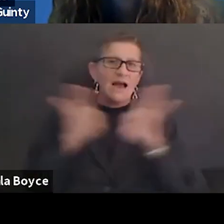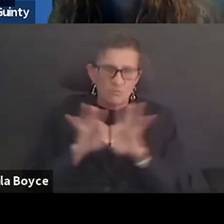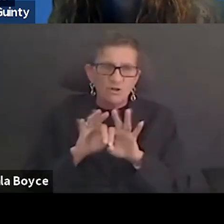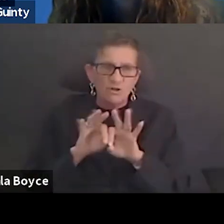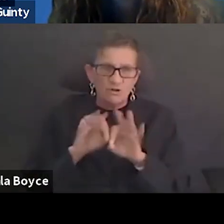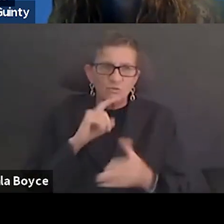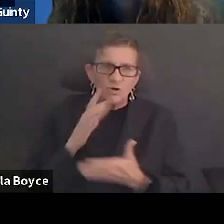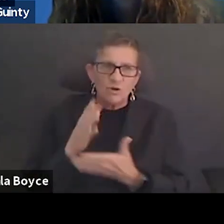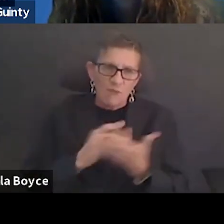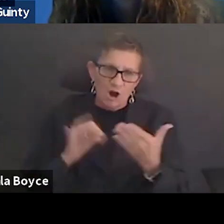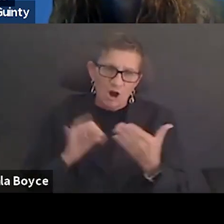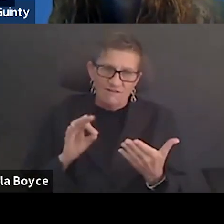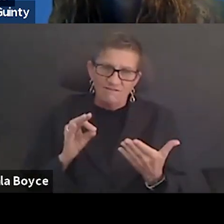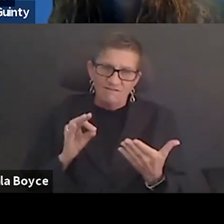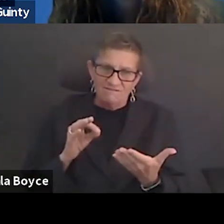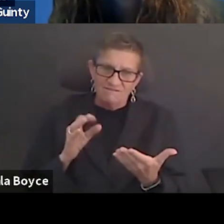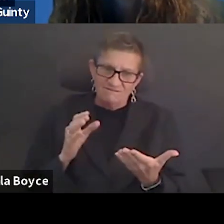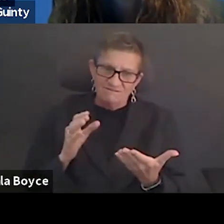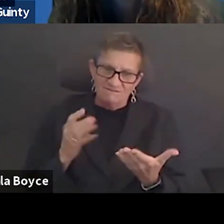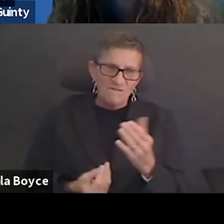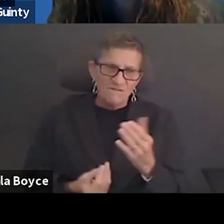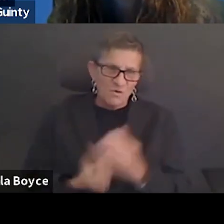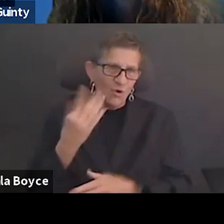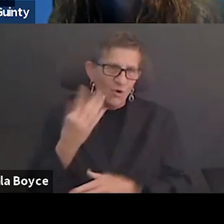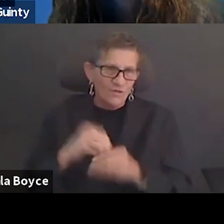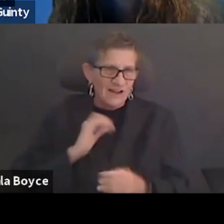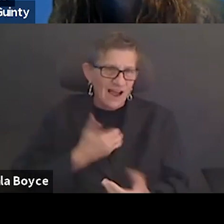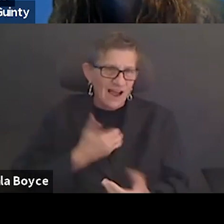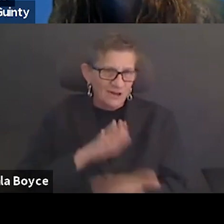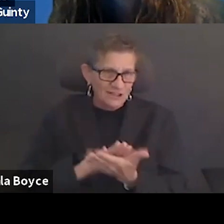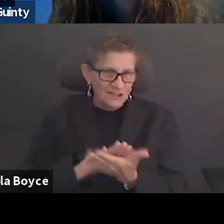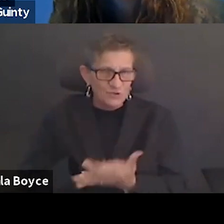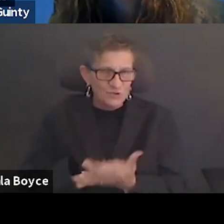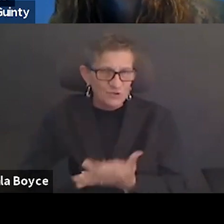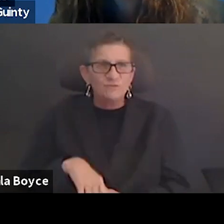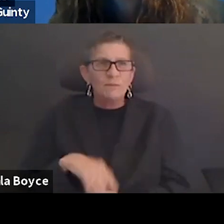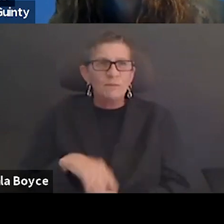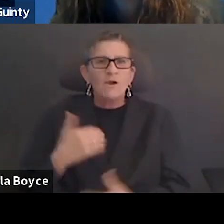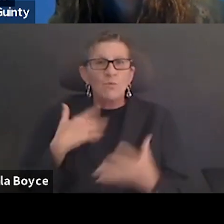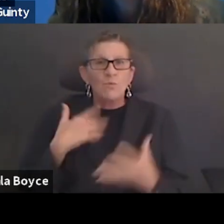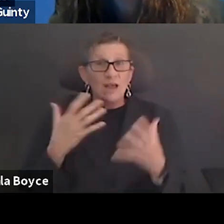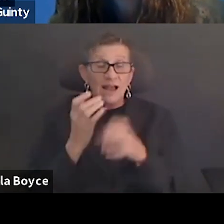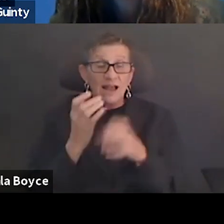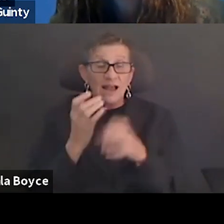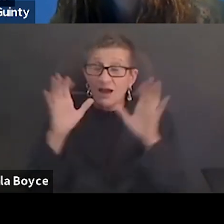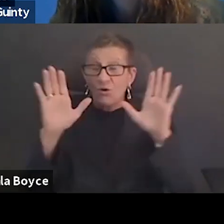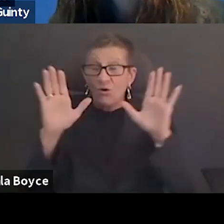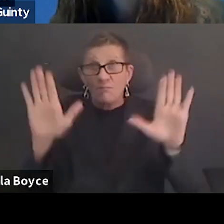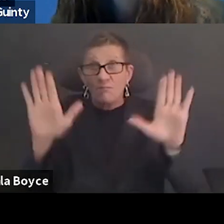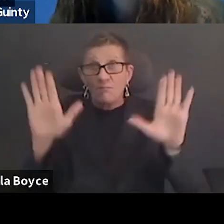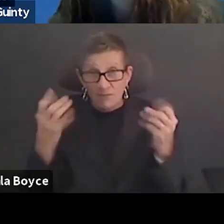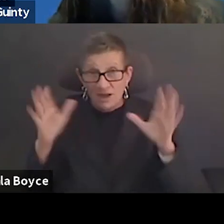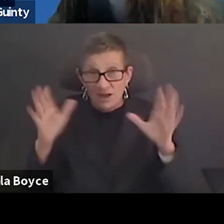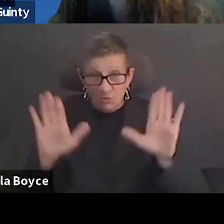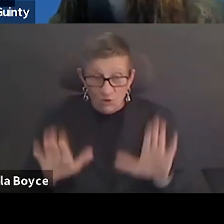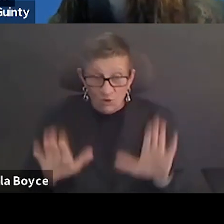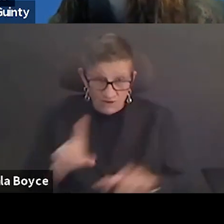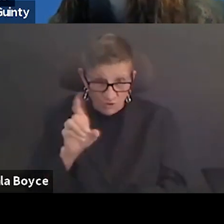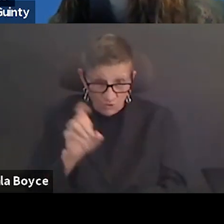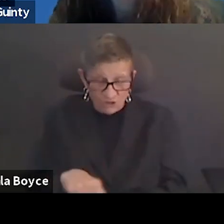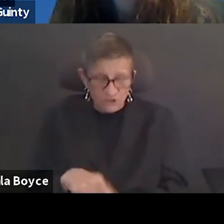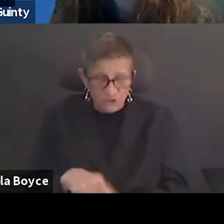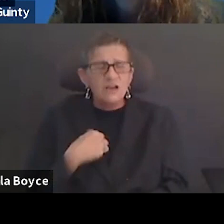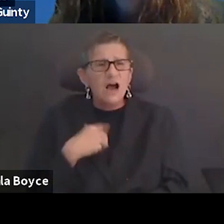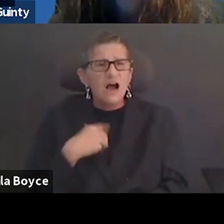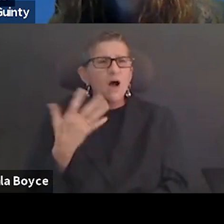as an institution. I want to pause on the prepared questions because we've received a bunch of great ones already in the chat and the Q&A. I do want to say